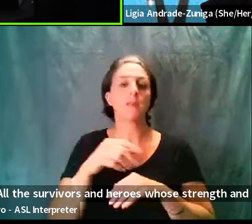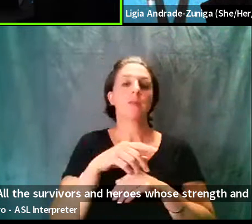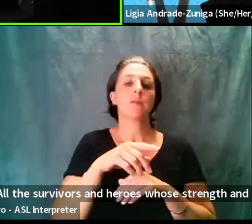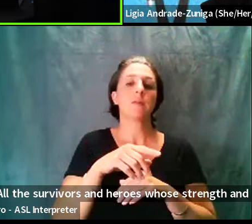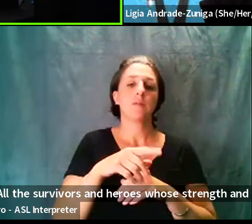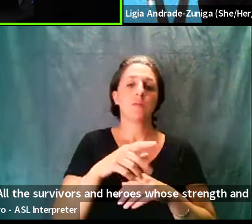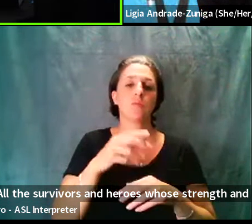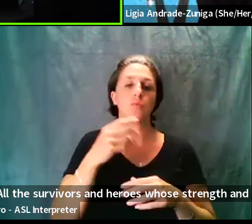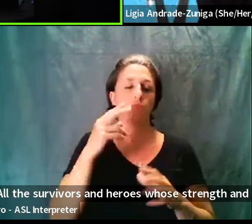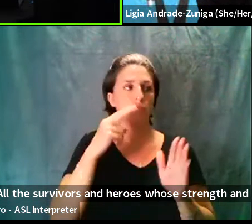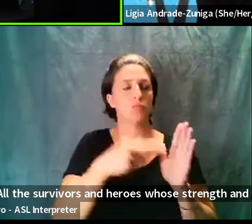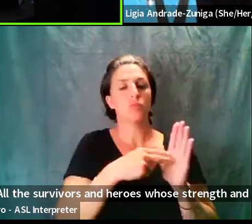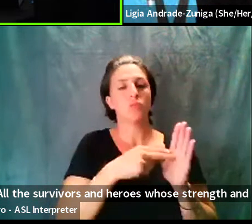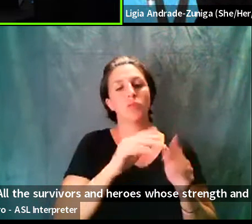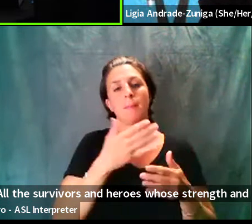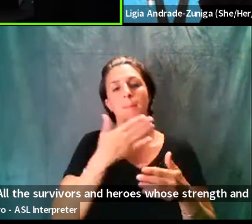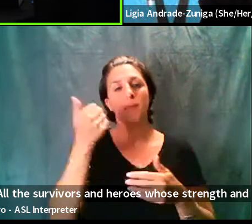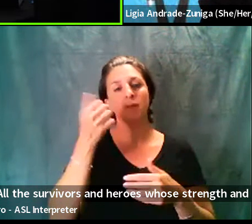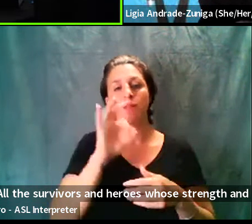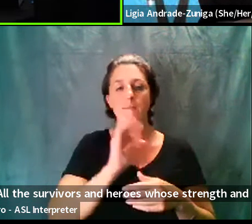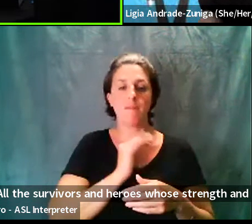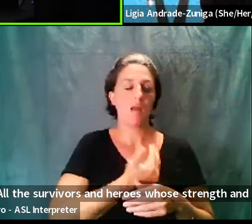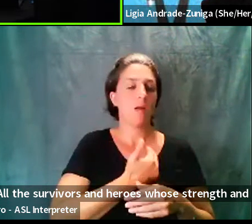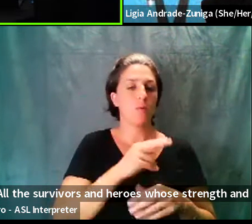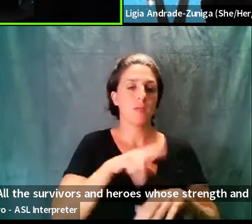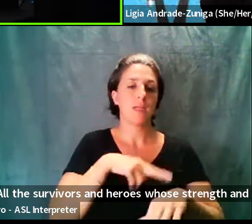nation. Thank you.